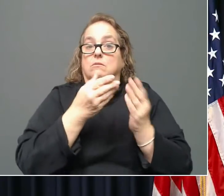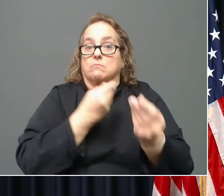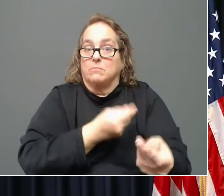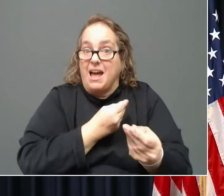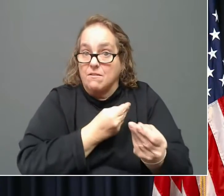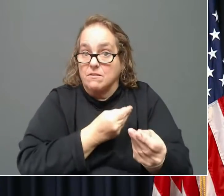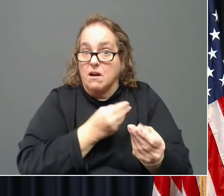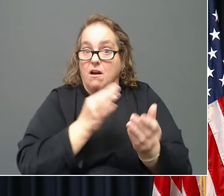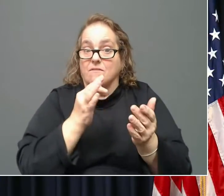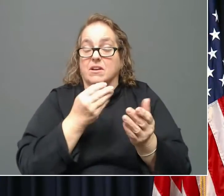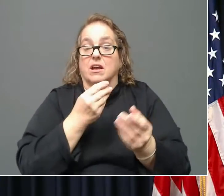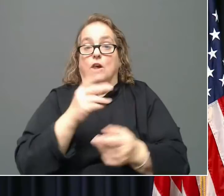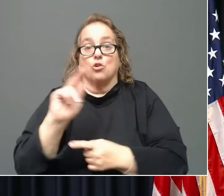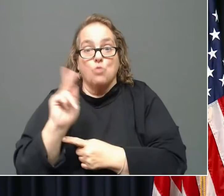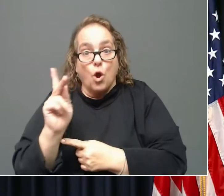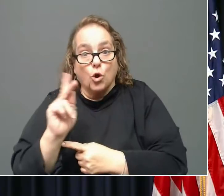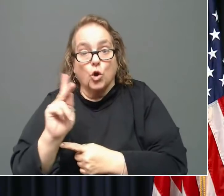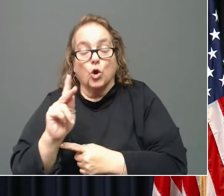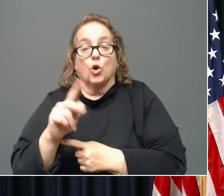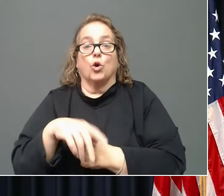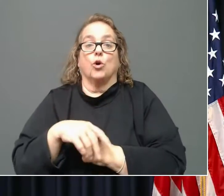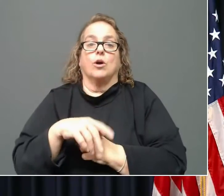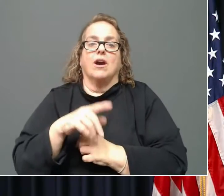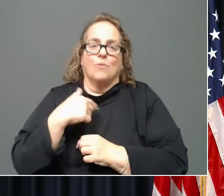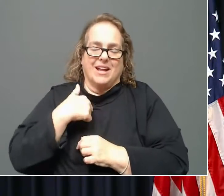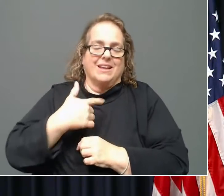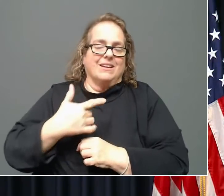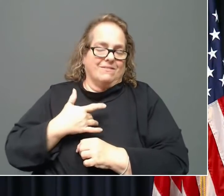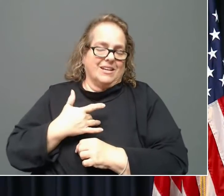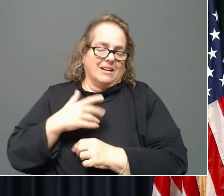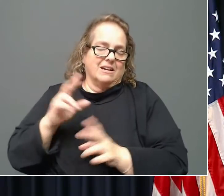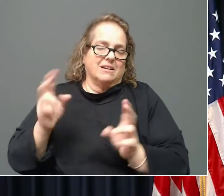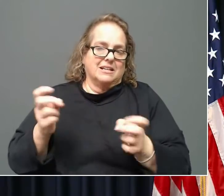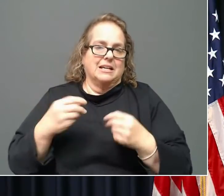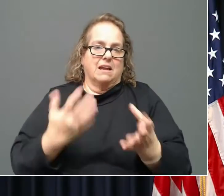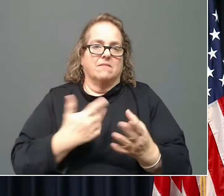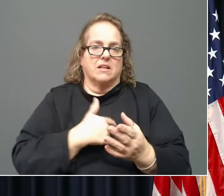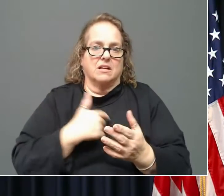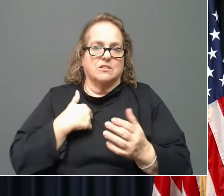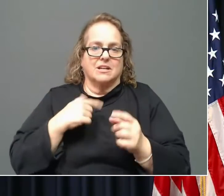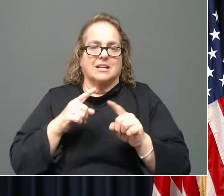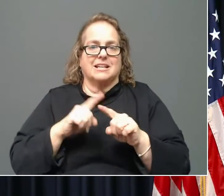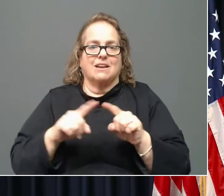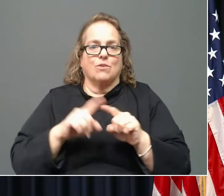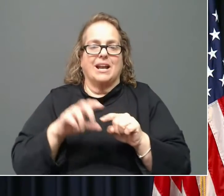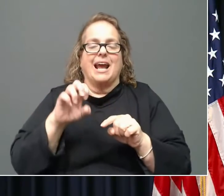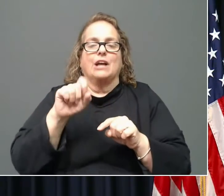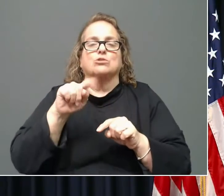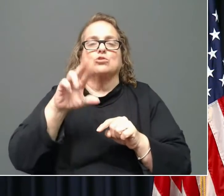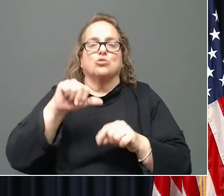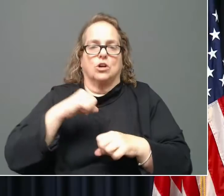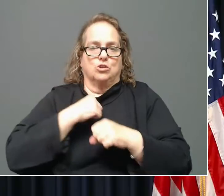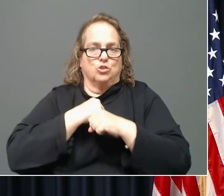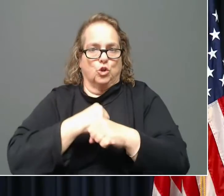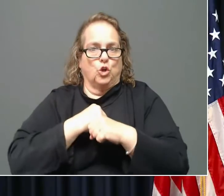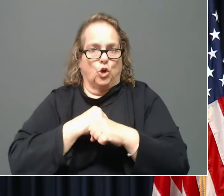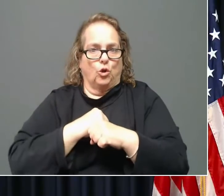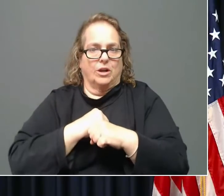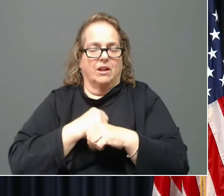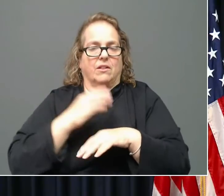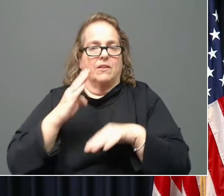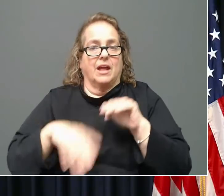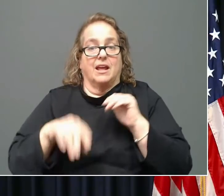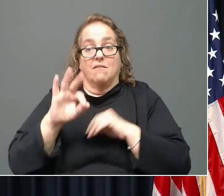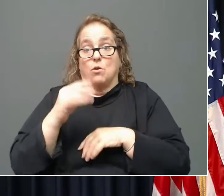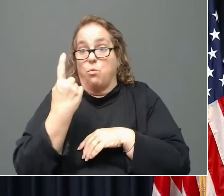Kroger, right now we believe gives us that extra security that even if one site